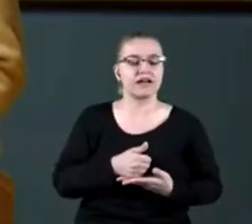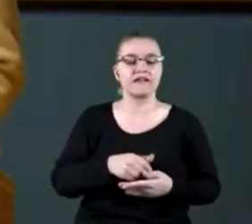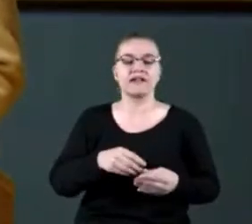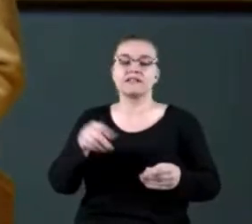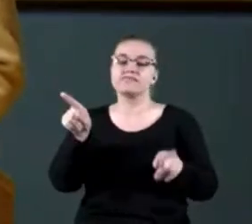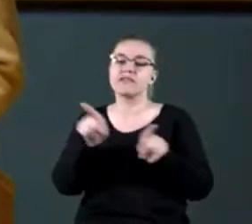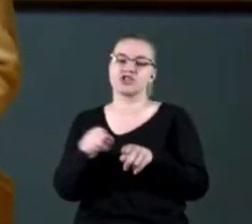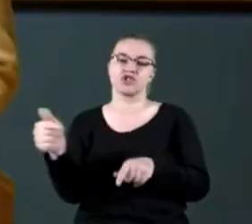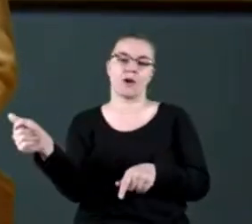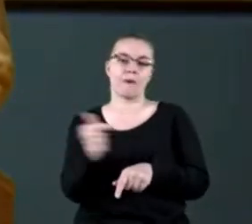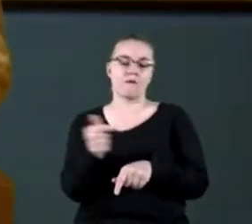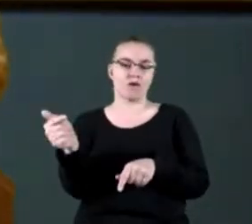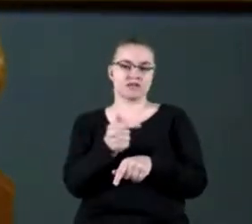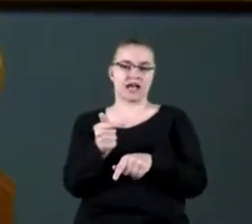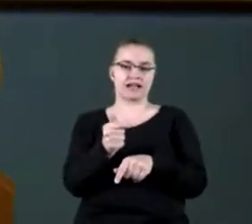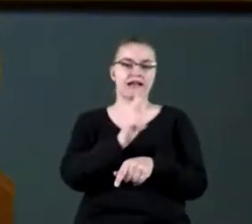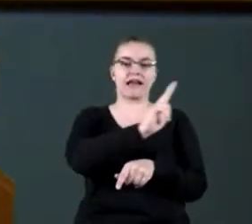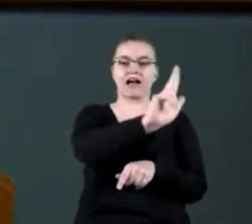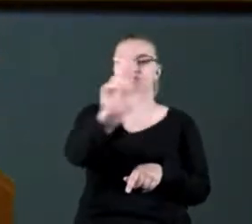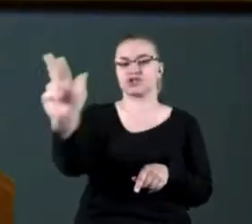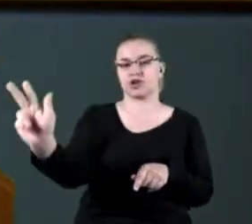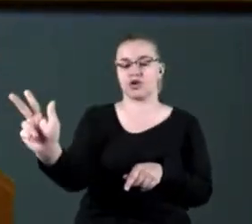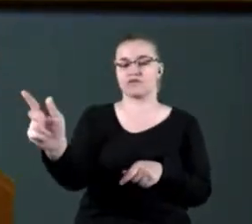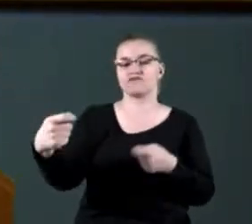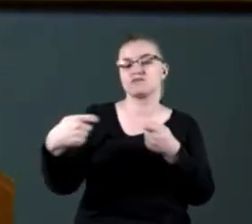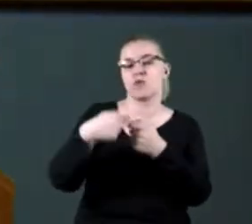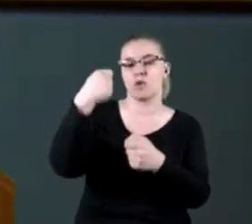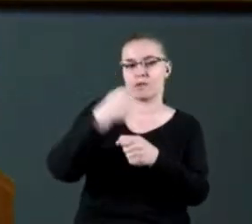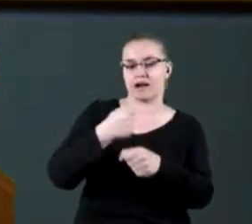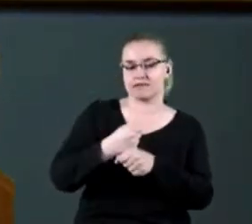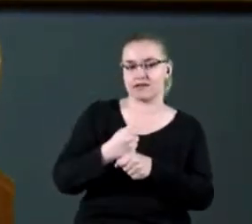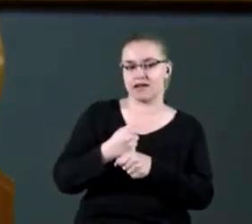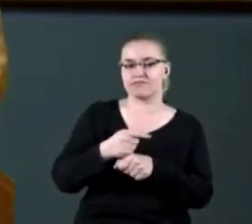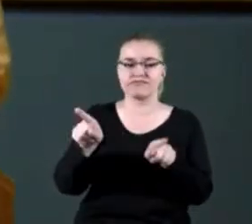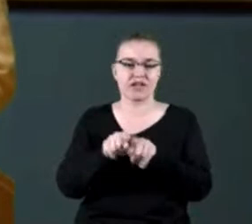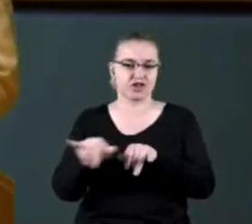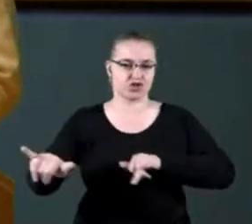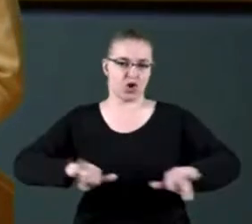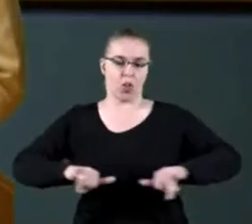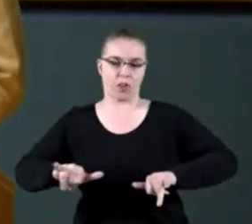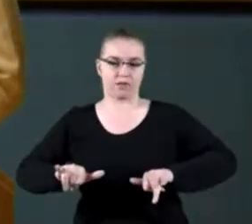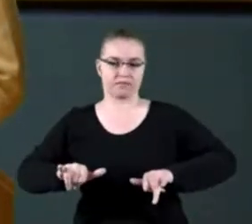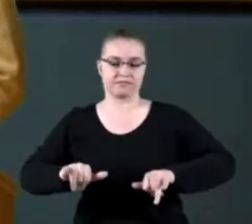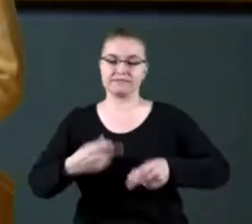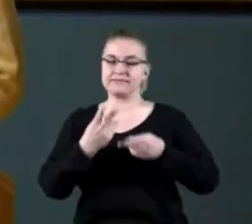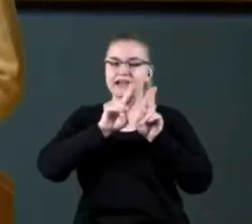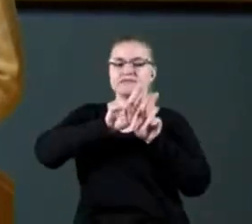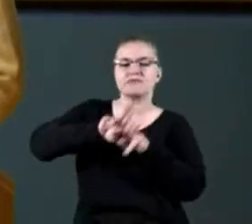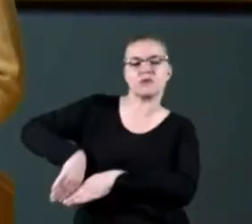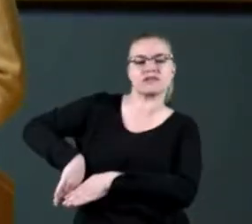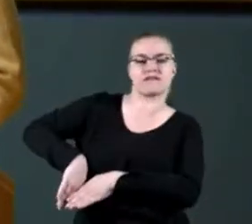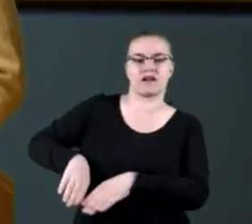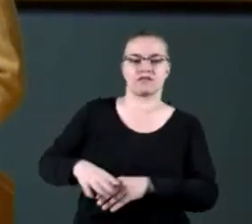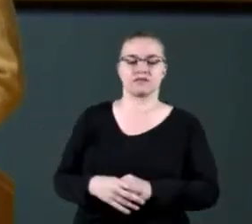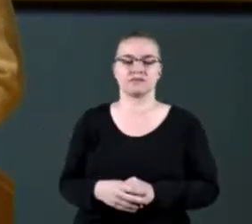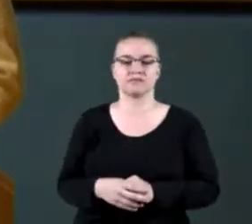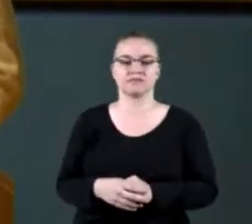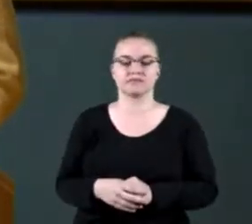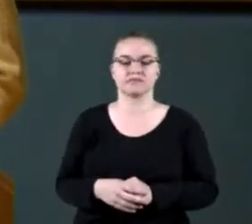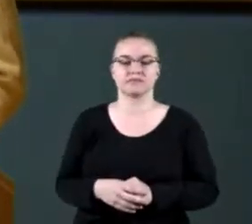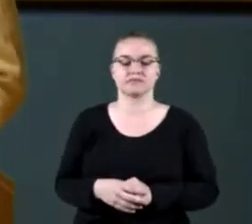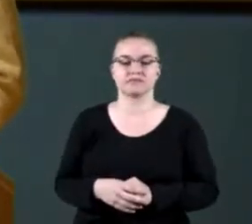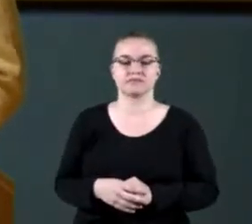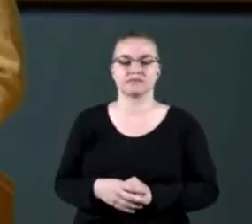also from the maximum authorities, the states. Not leaving anybody behind. Social justice is not only necessary, but it's